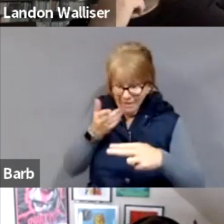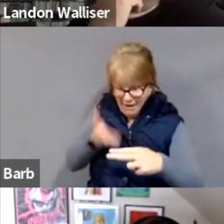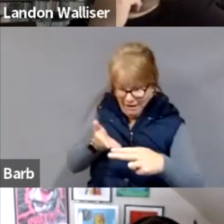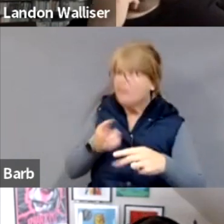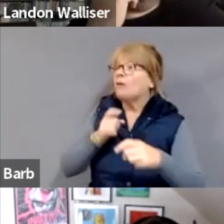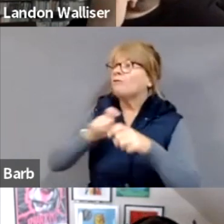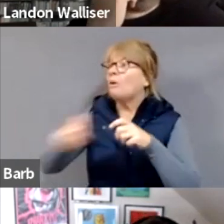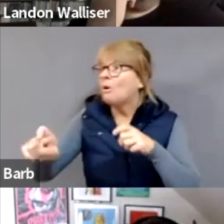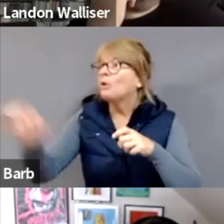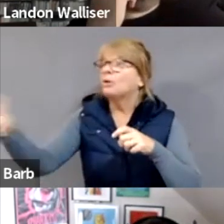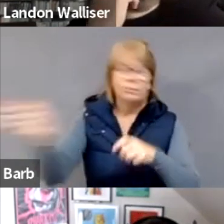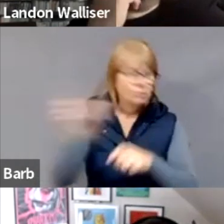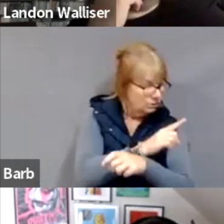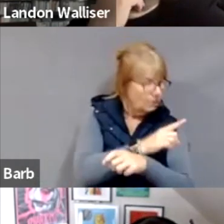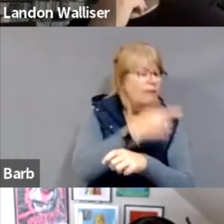better.